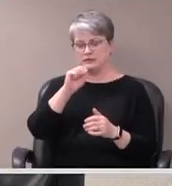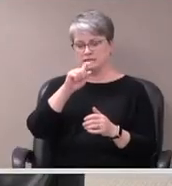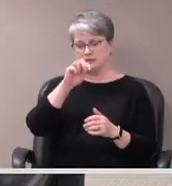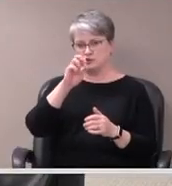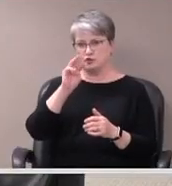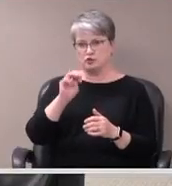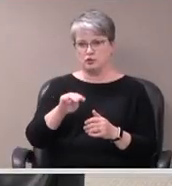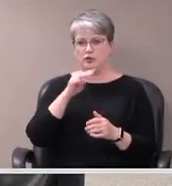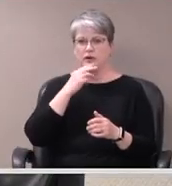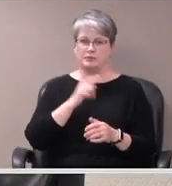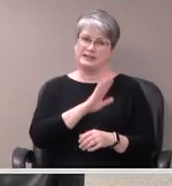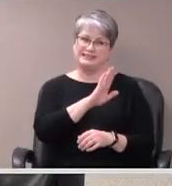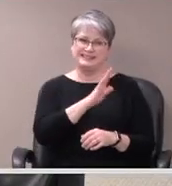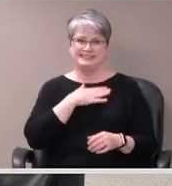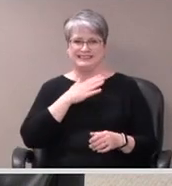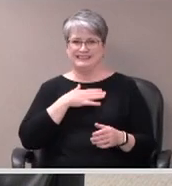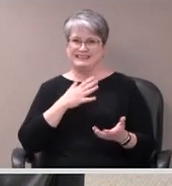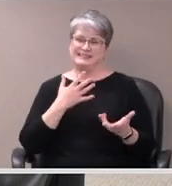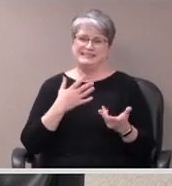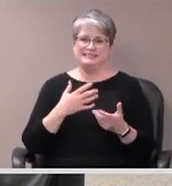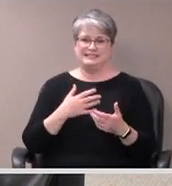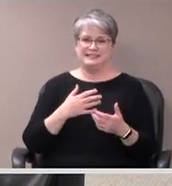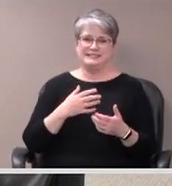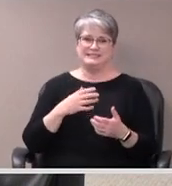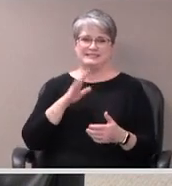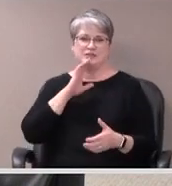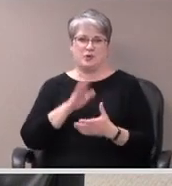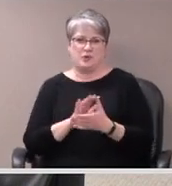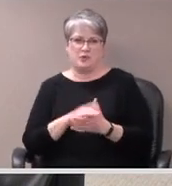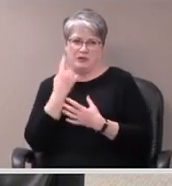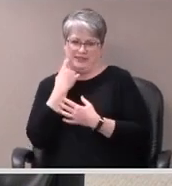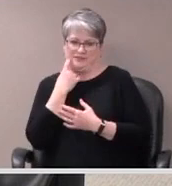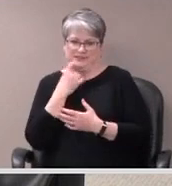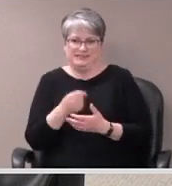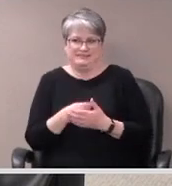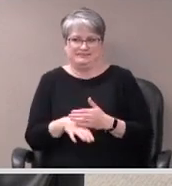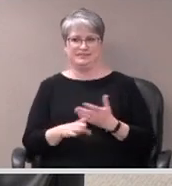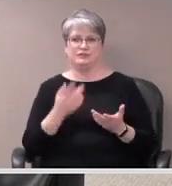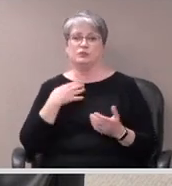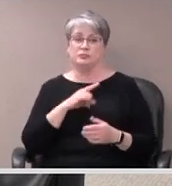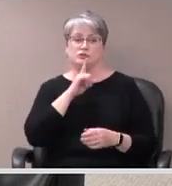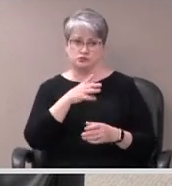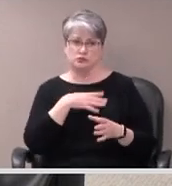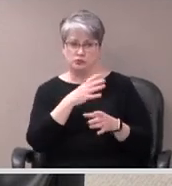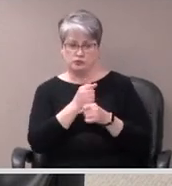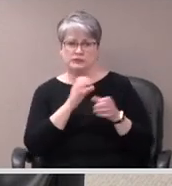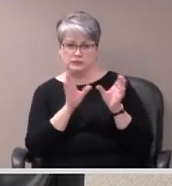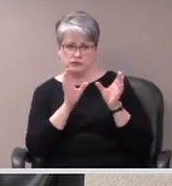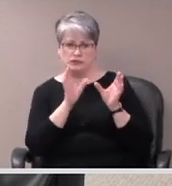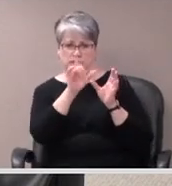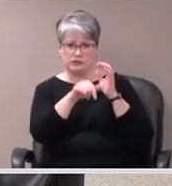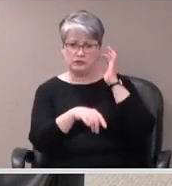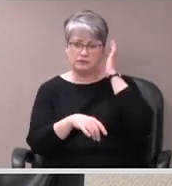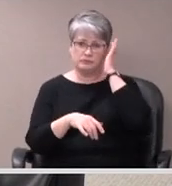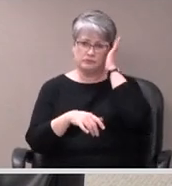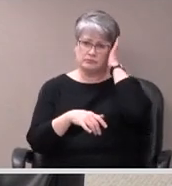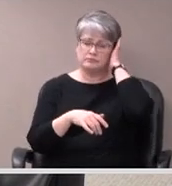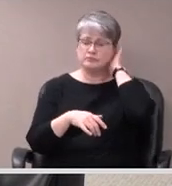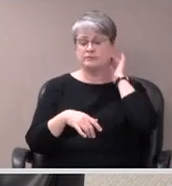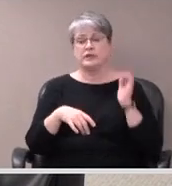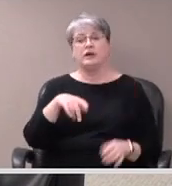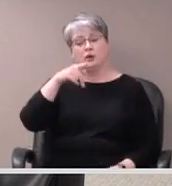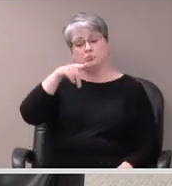it because I have heard his wife just had a baby. So we will make sure he gets his certificate. Price Elementary School Library